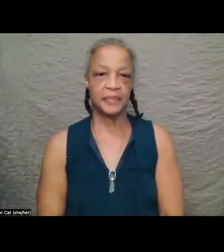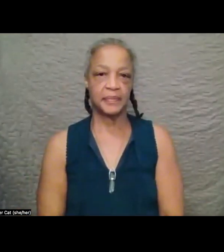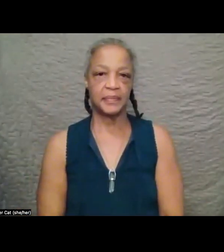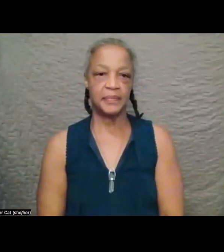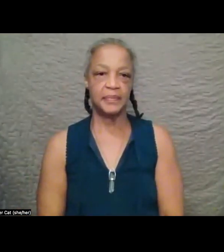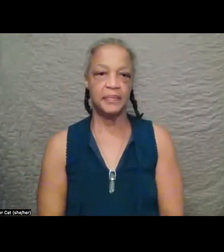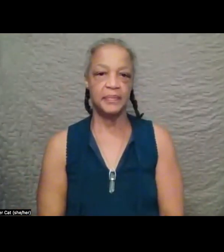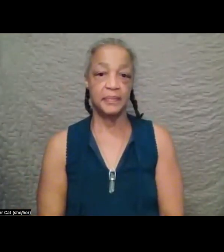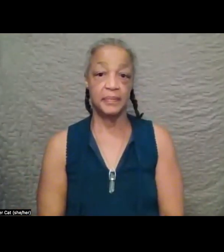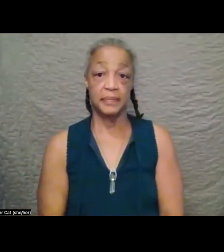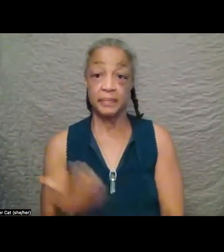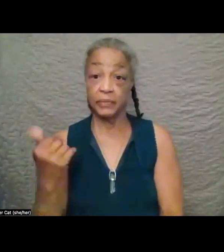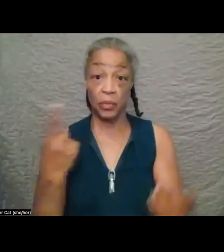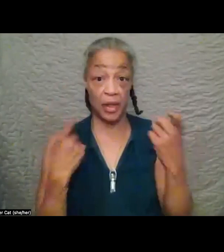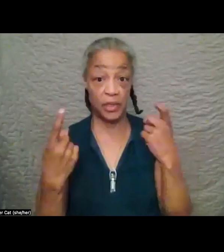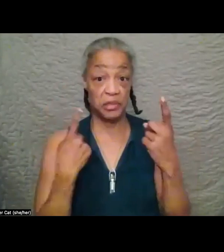Are there any questions?